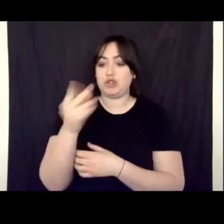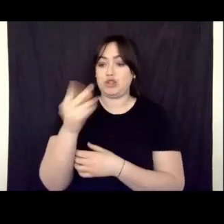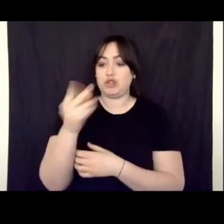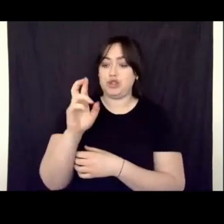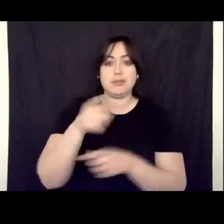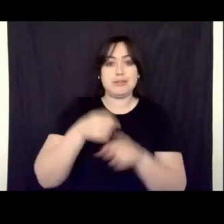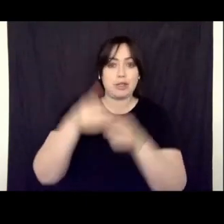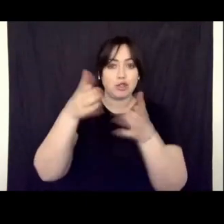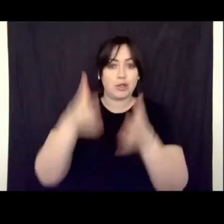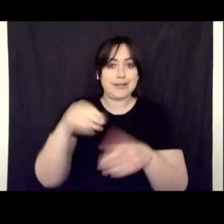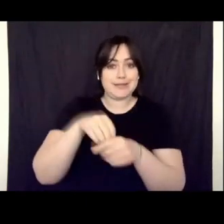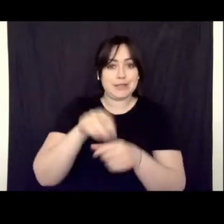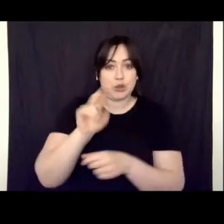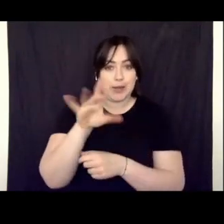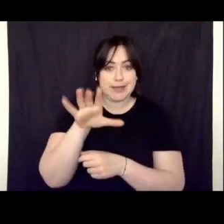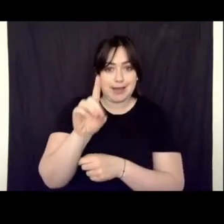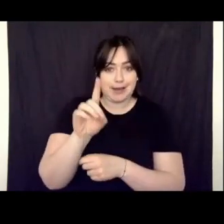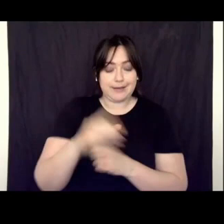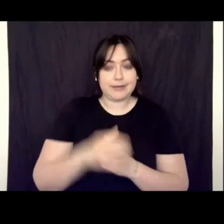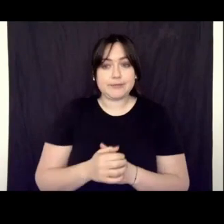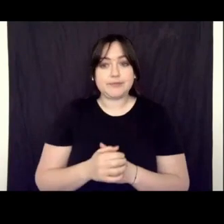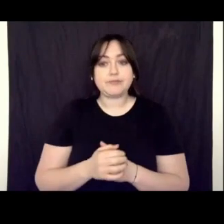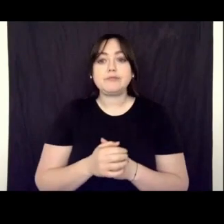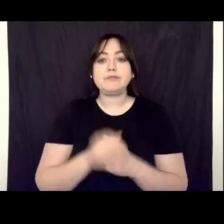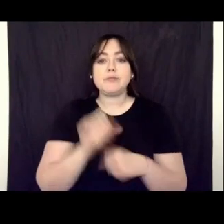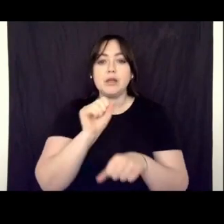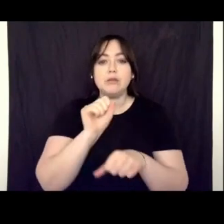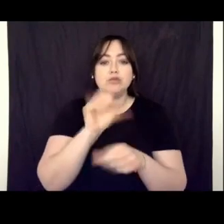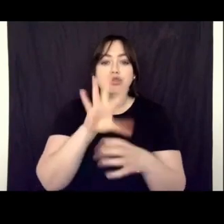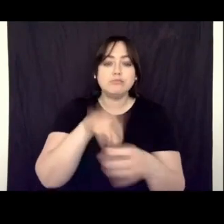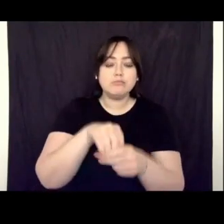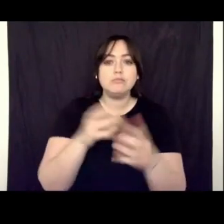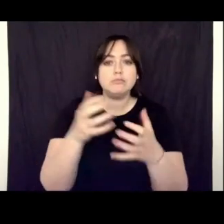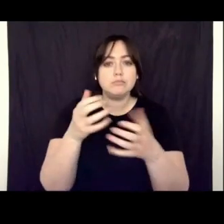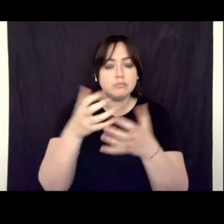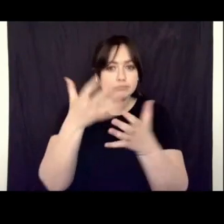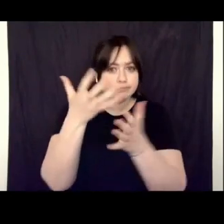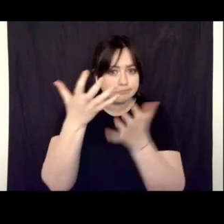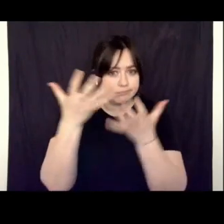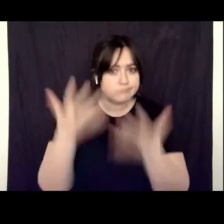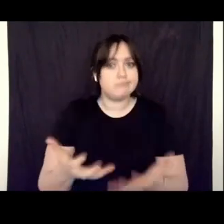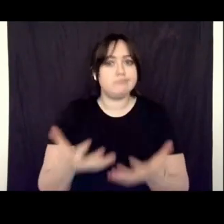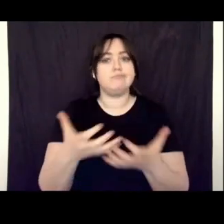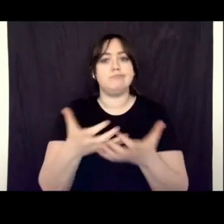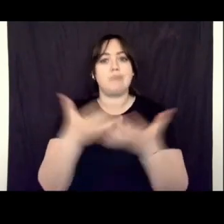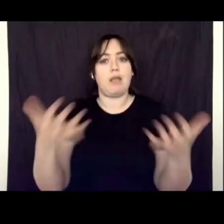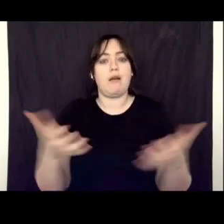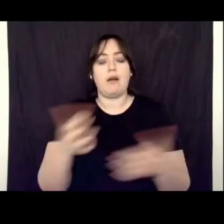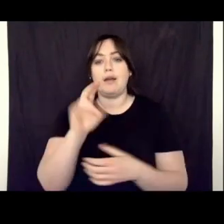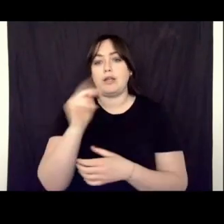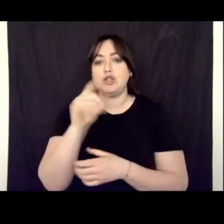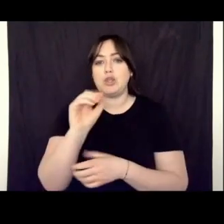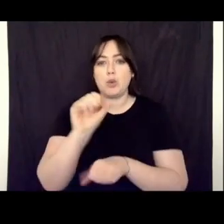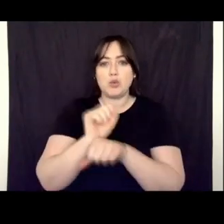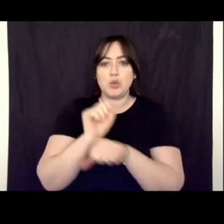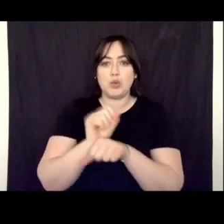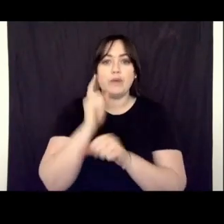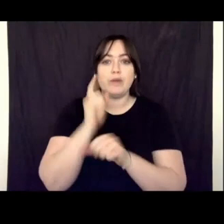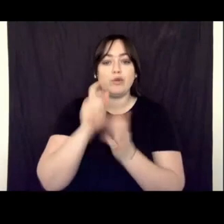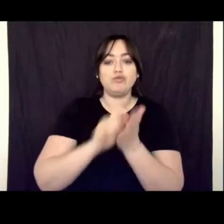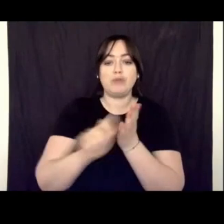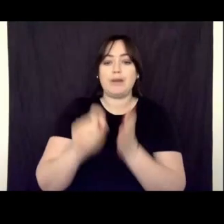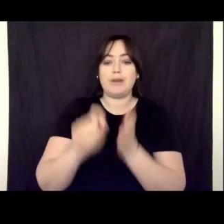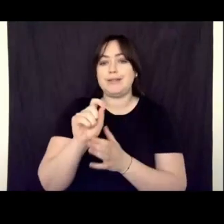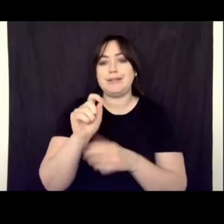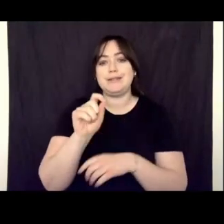She's participated extensively in NGO efforts related to the drafting of CRPD as